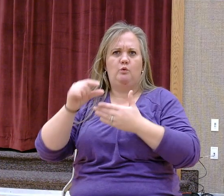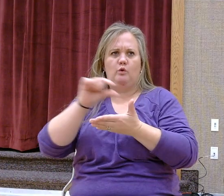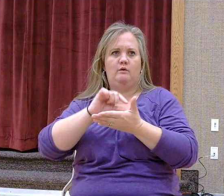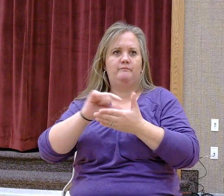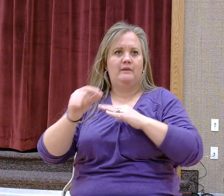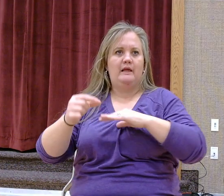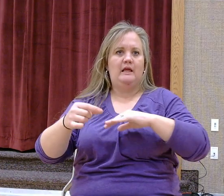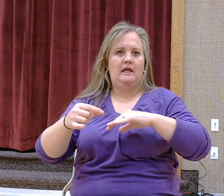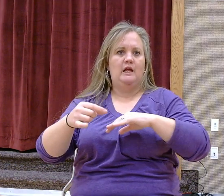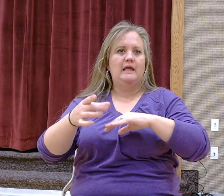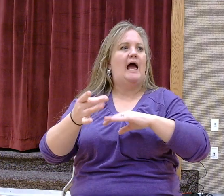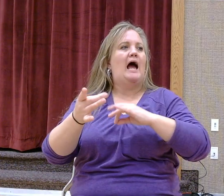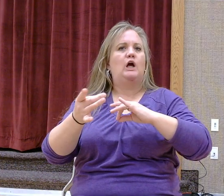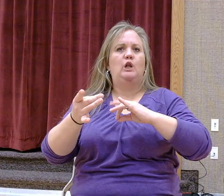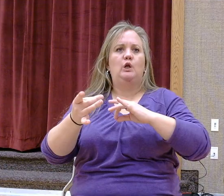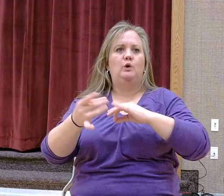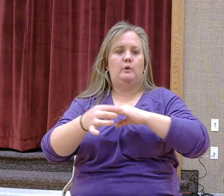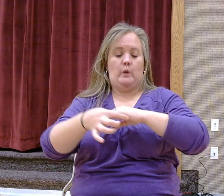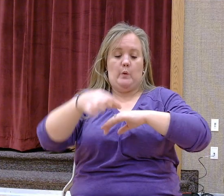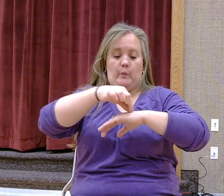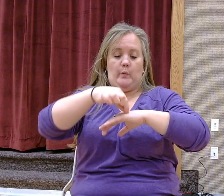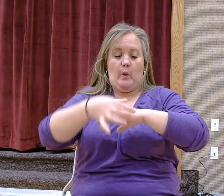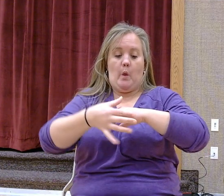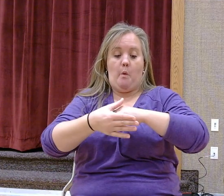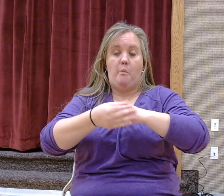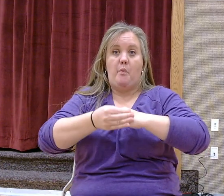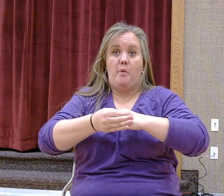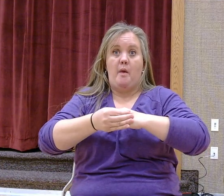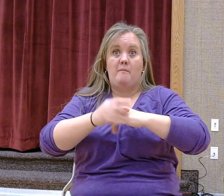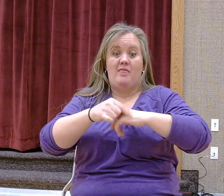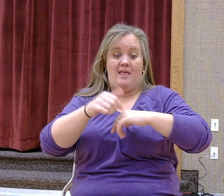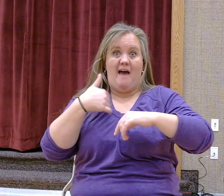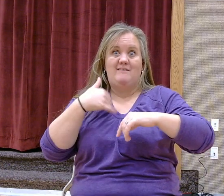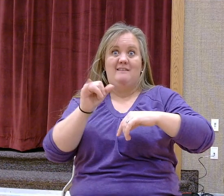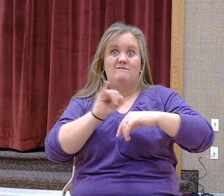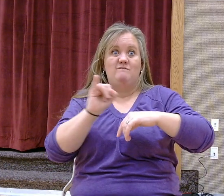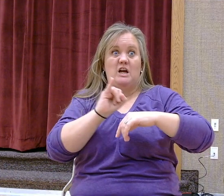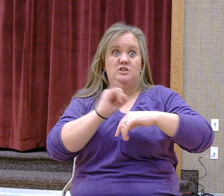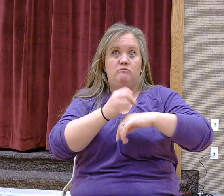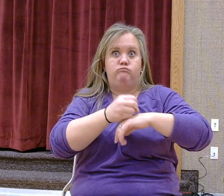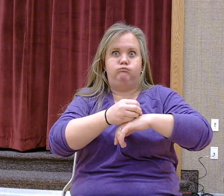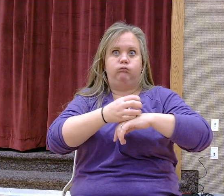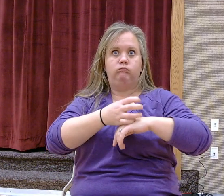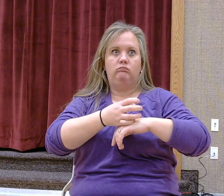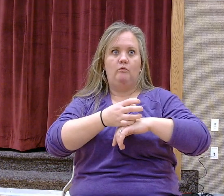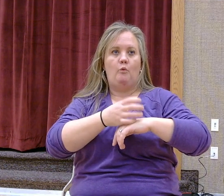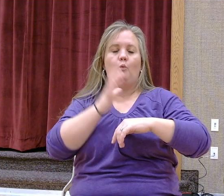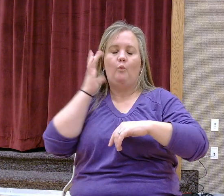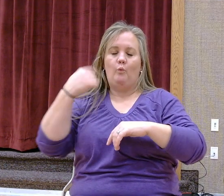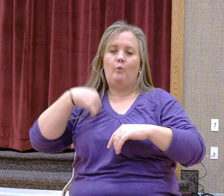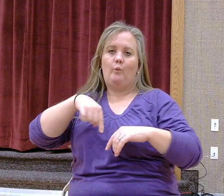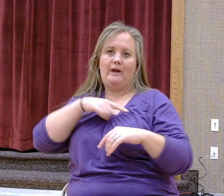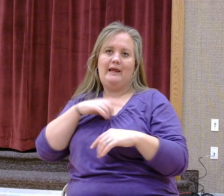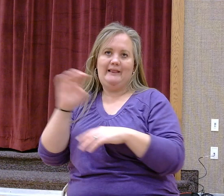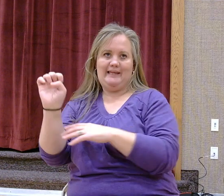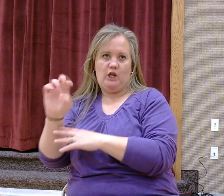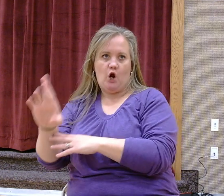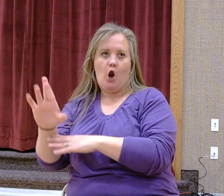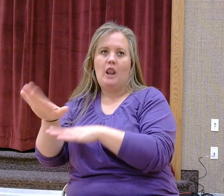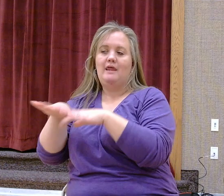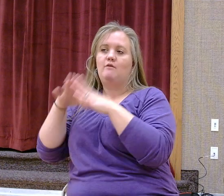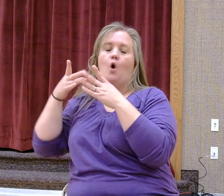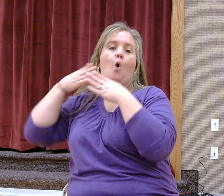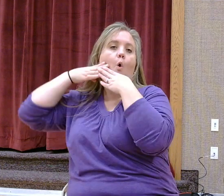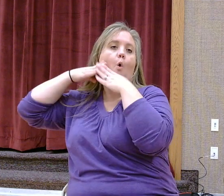So unless half your face is falling out, then we'll kind of stitch that up a little bit. But we leave the bites open to let that